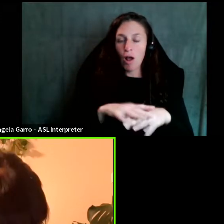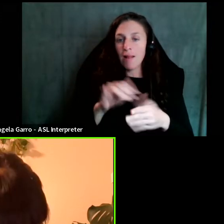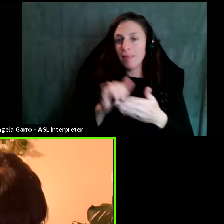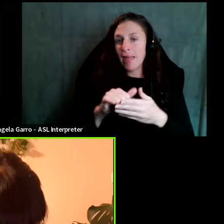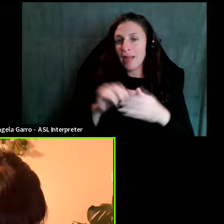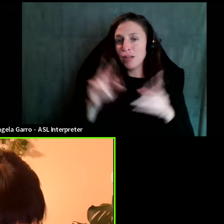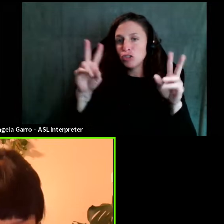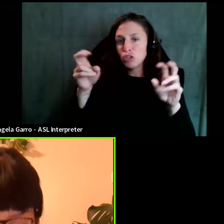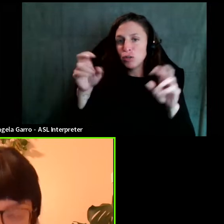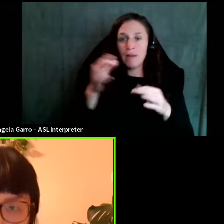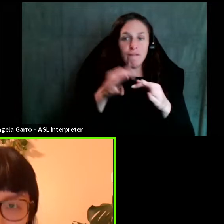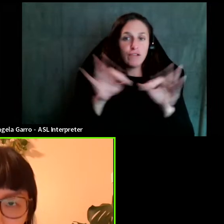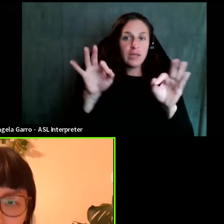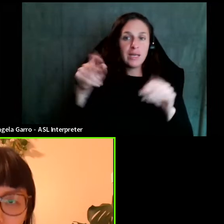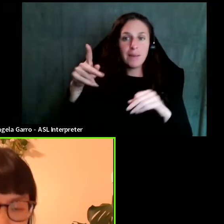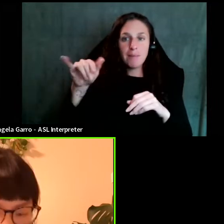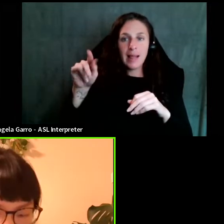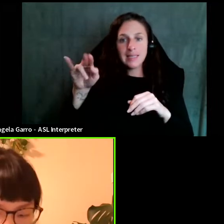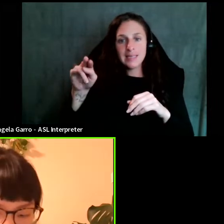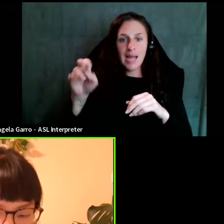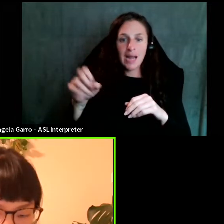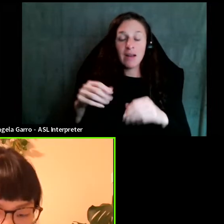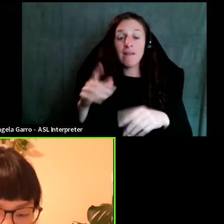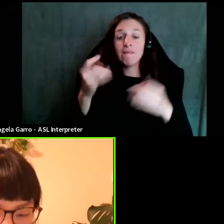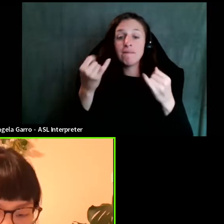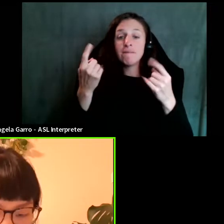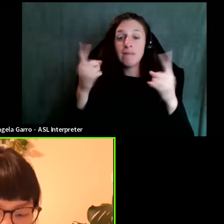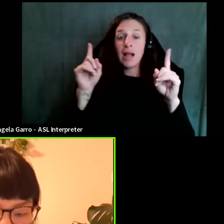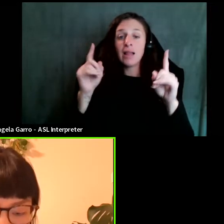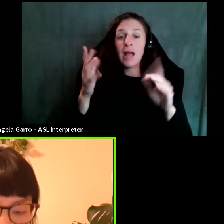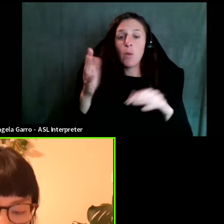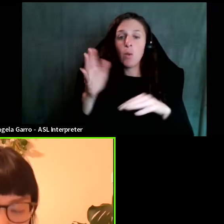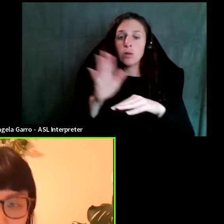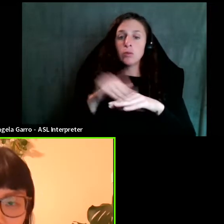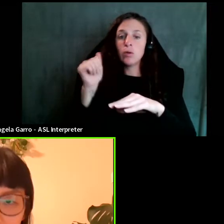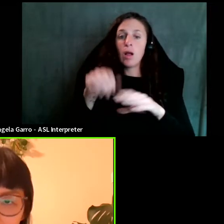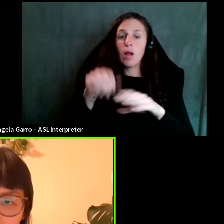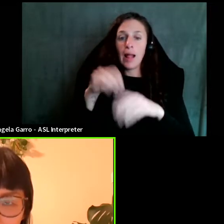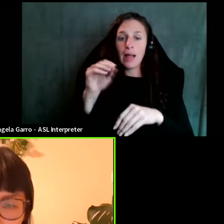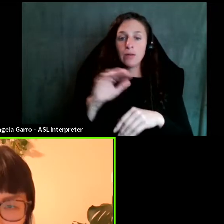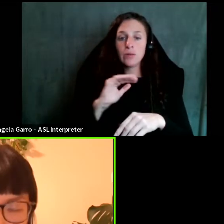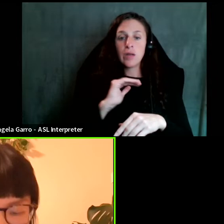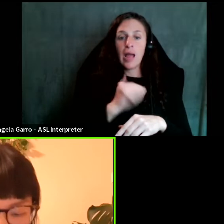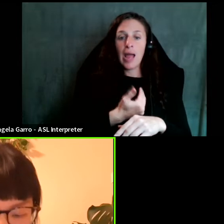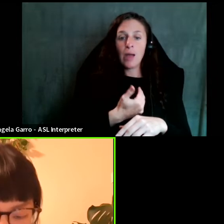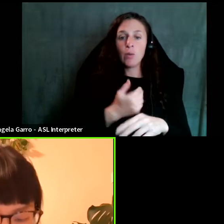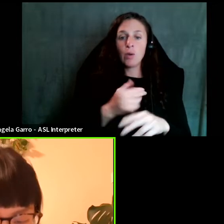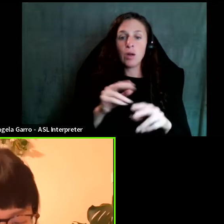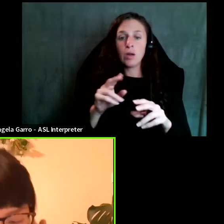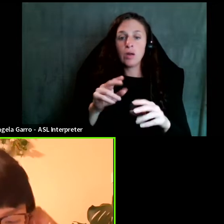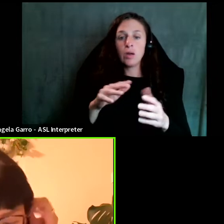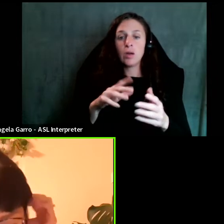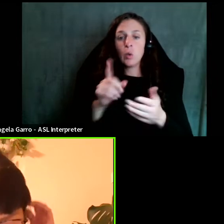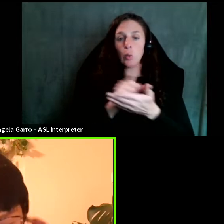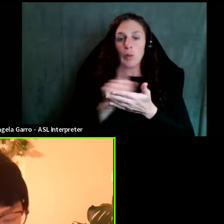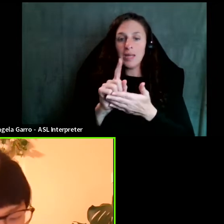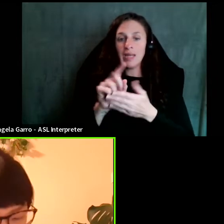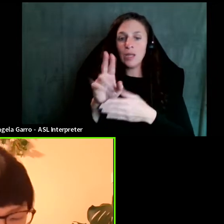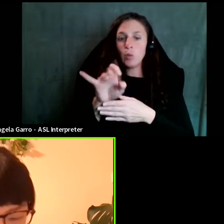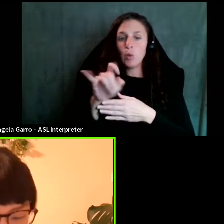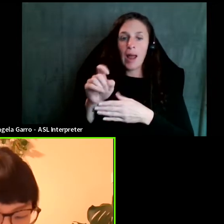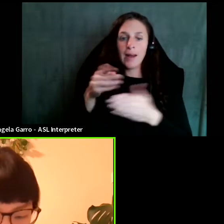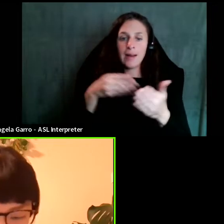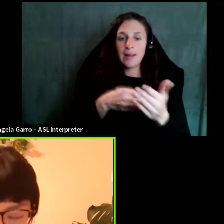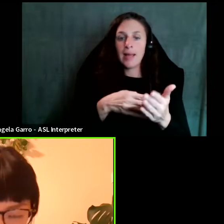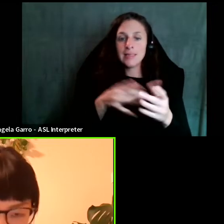Palestine. Finally, I want to call out our week Unite Against Hate next week, which